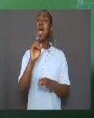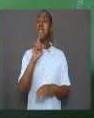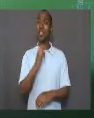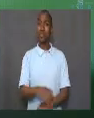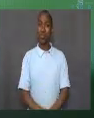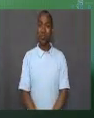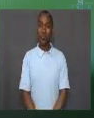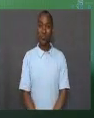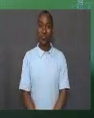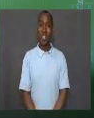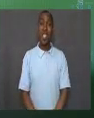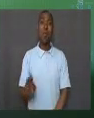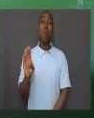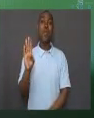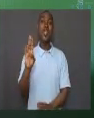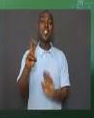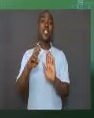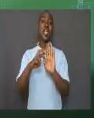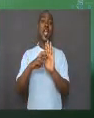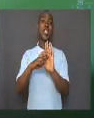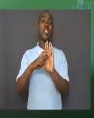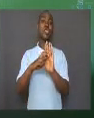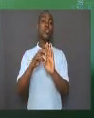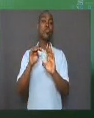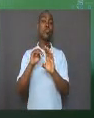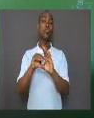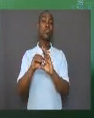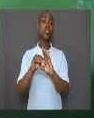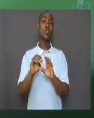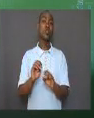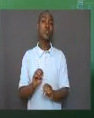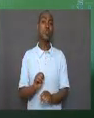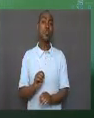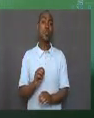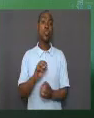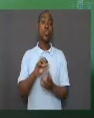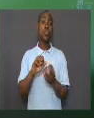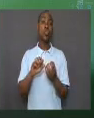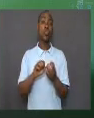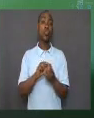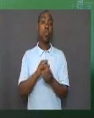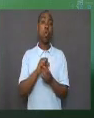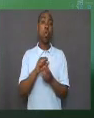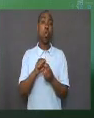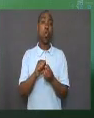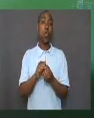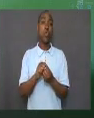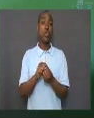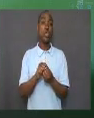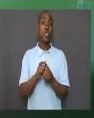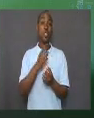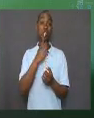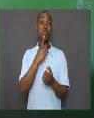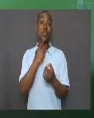In Benedict's reagent, what color does the solution become if